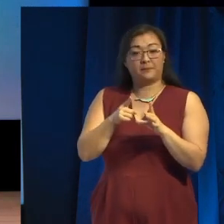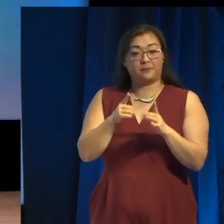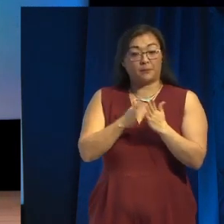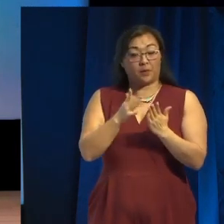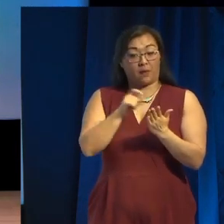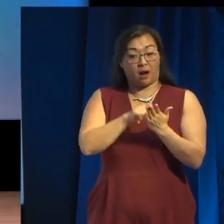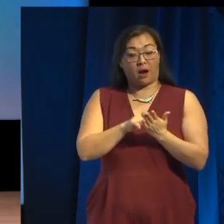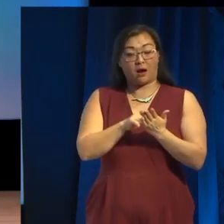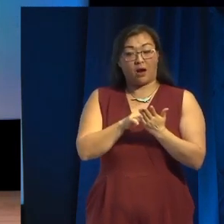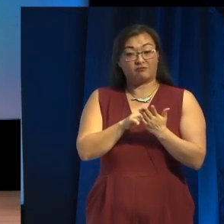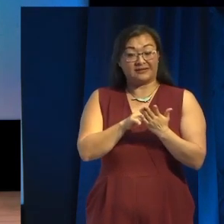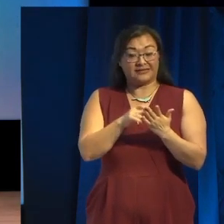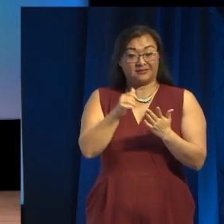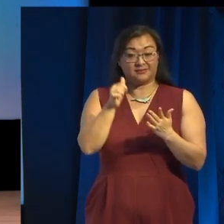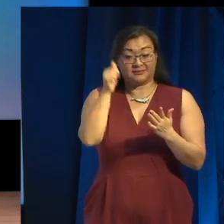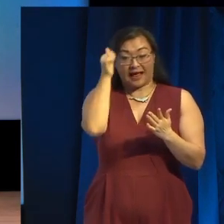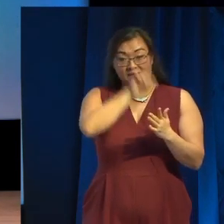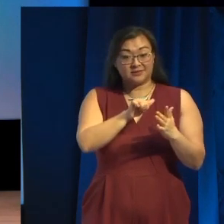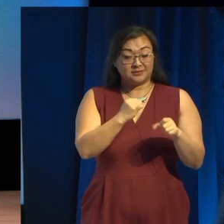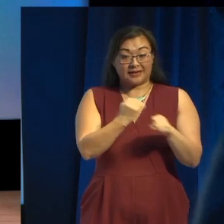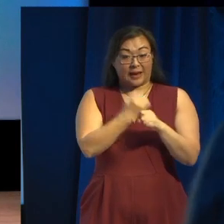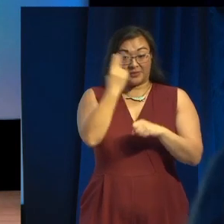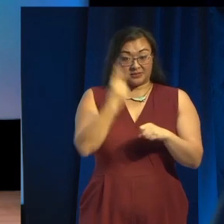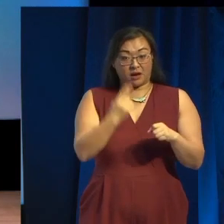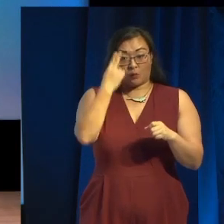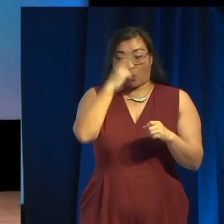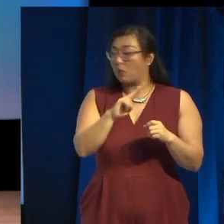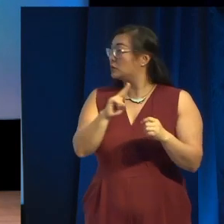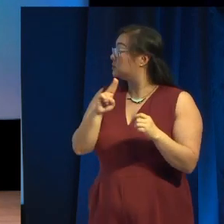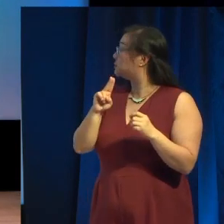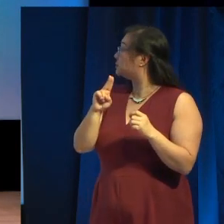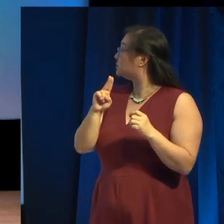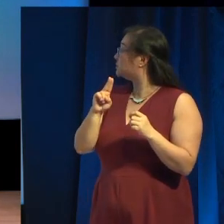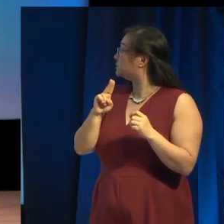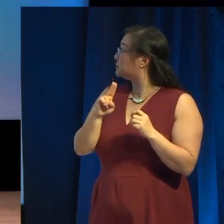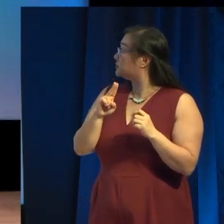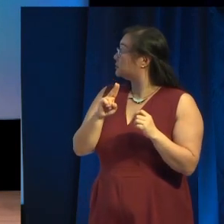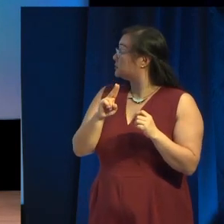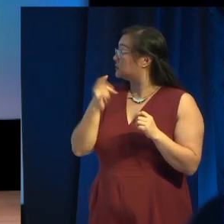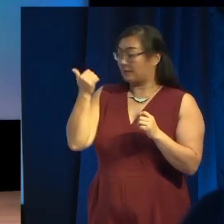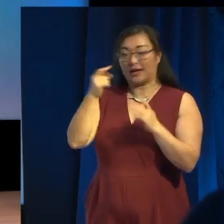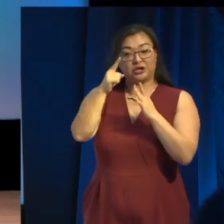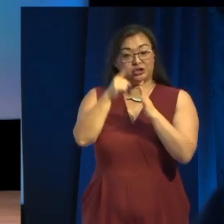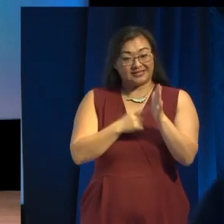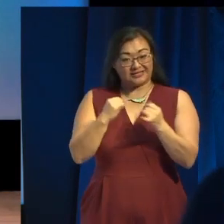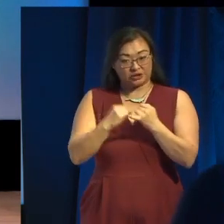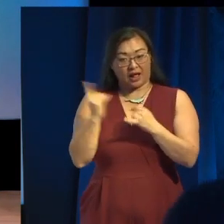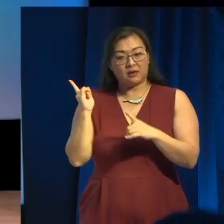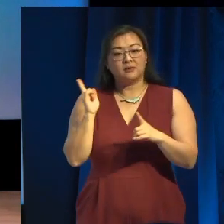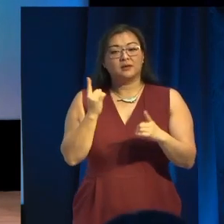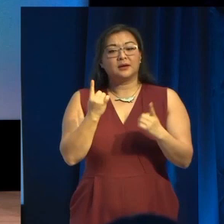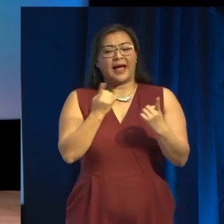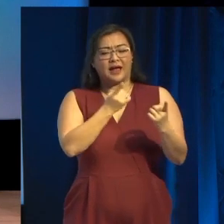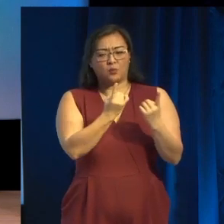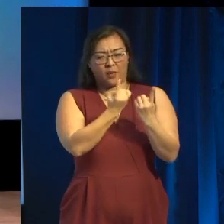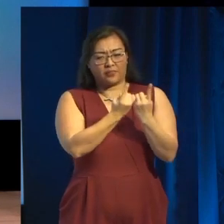Jesse Schell, who is a professor at my master's program. And the thing that he was telling us, by the way, recommend